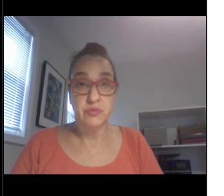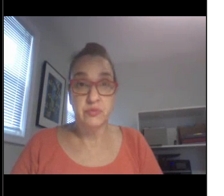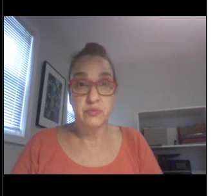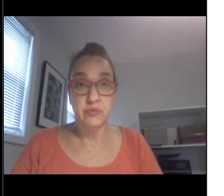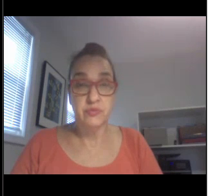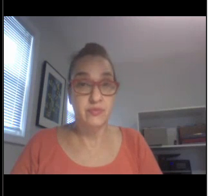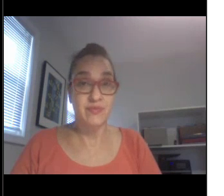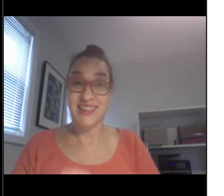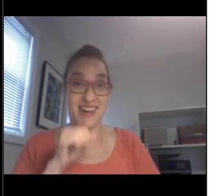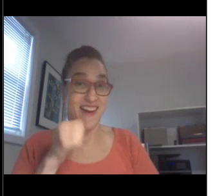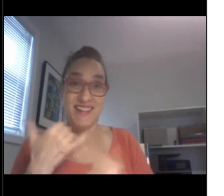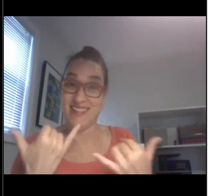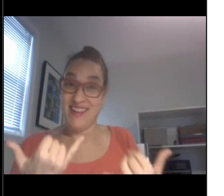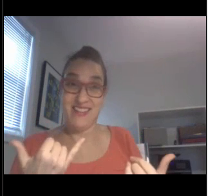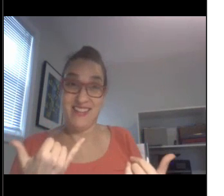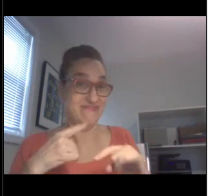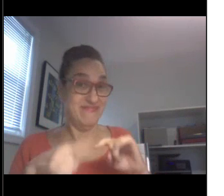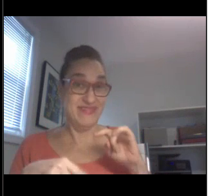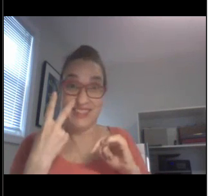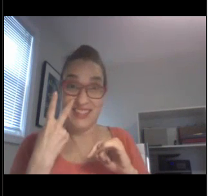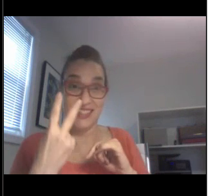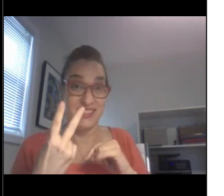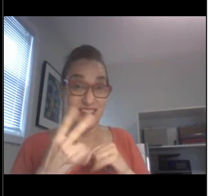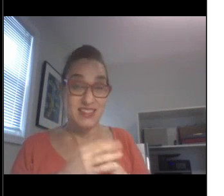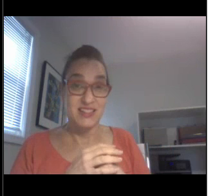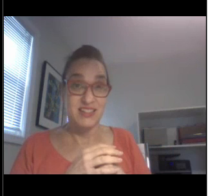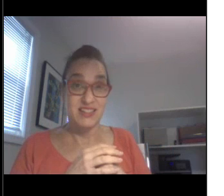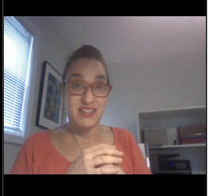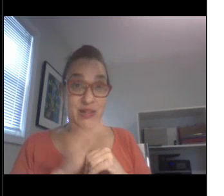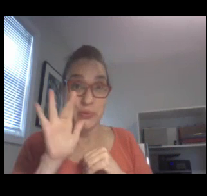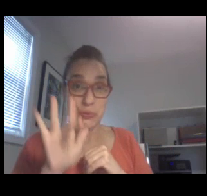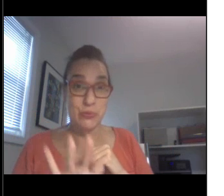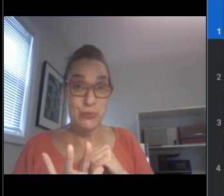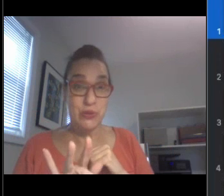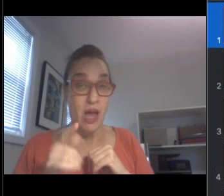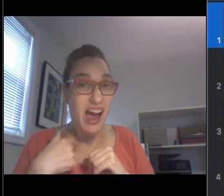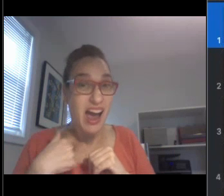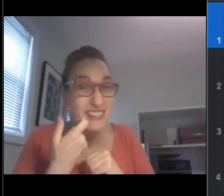Not right now. Okay. I saw them a minute ago.